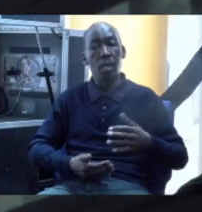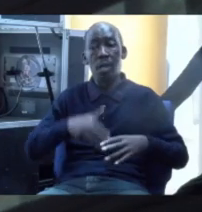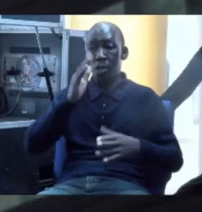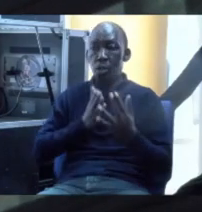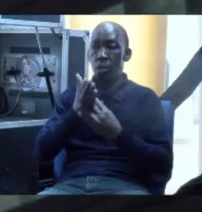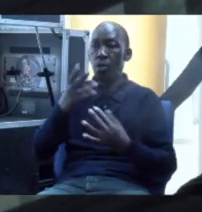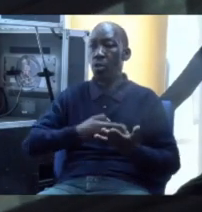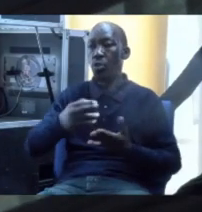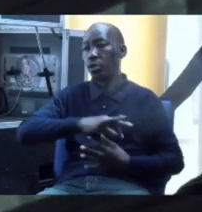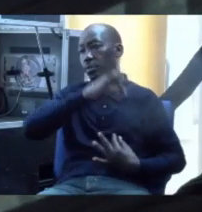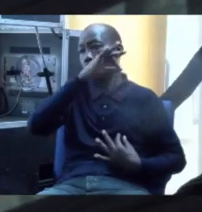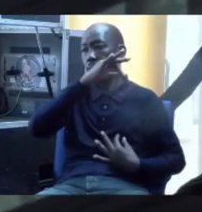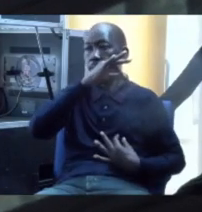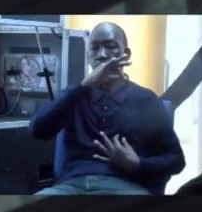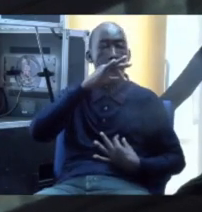Roho Mtakatifu.